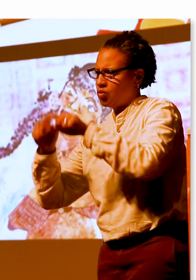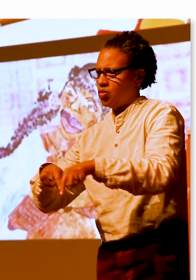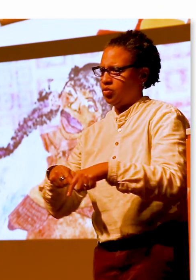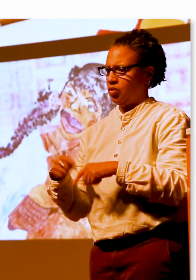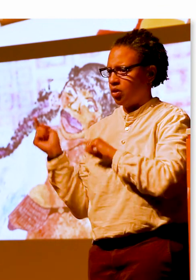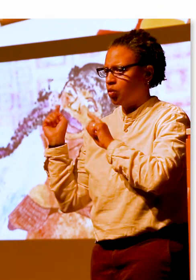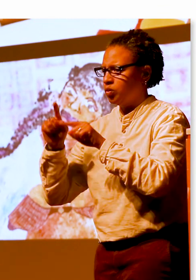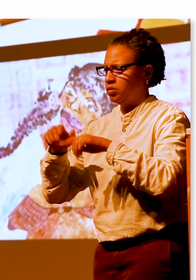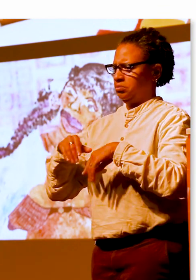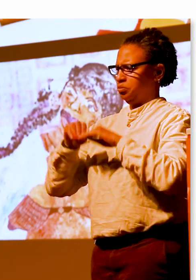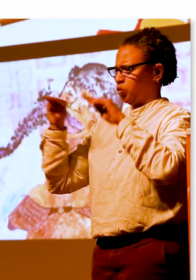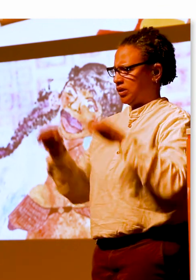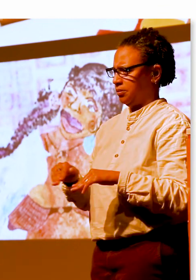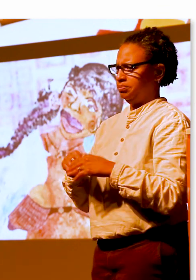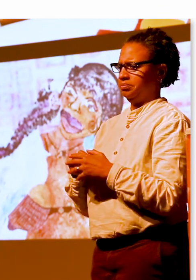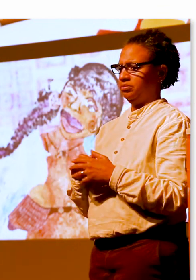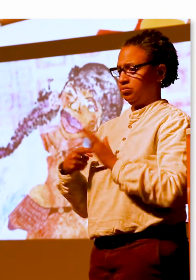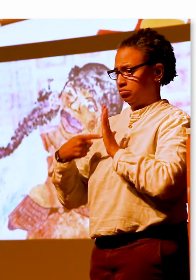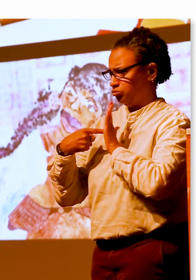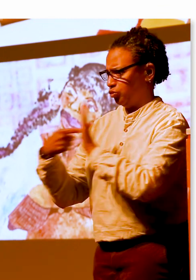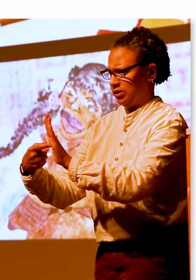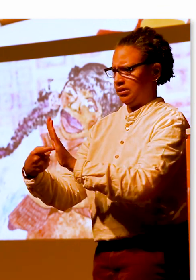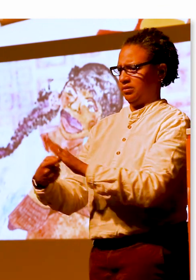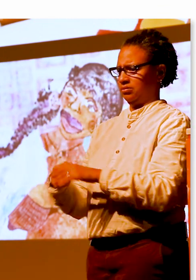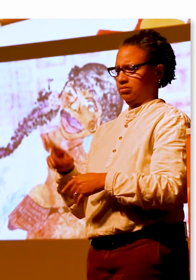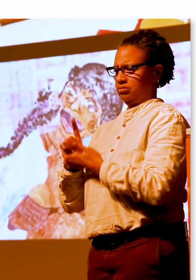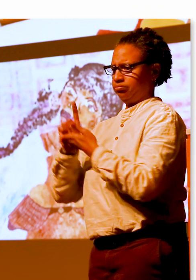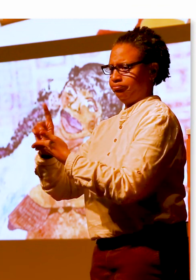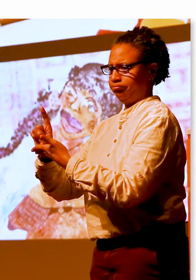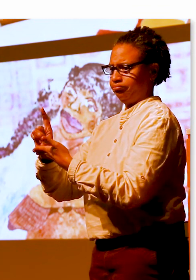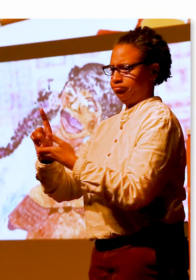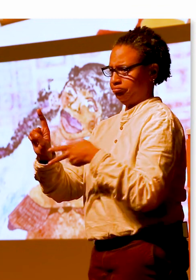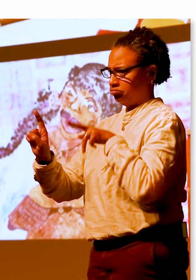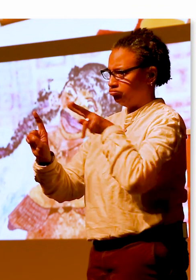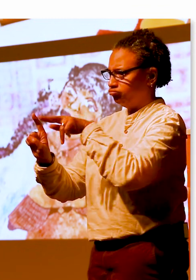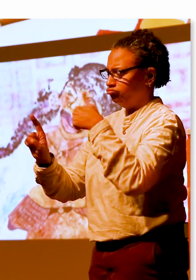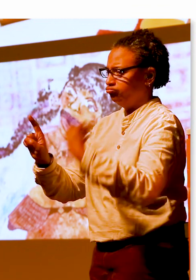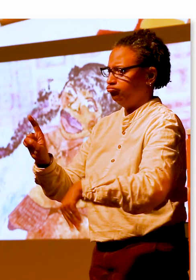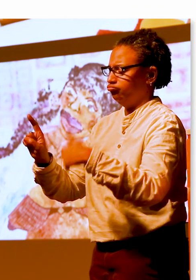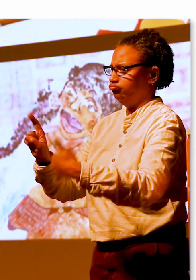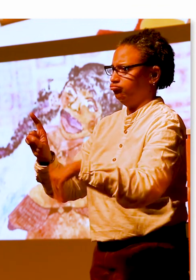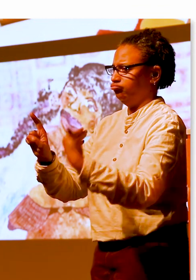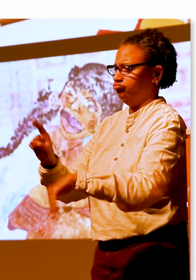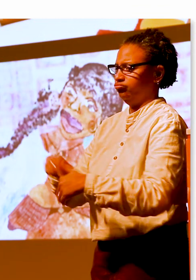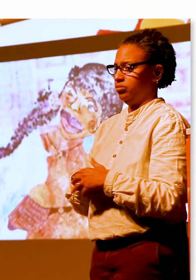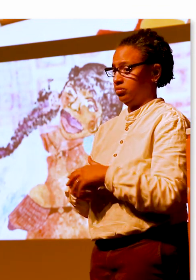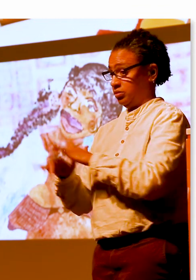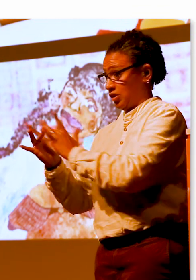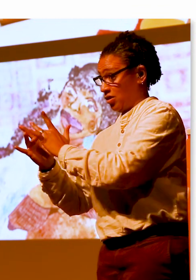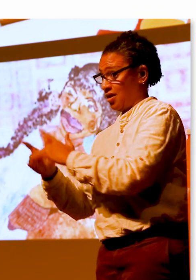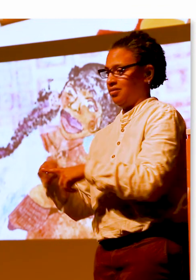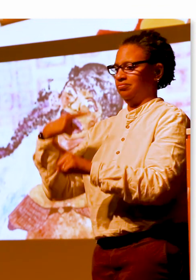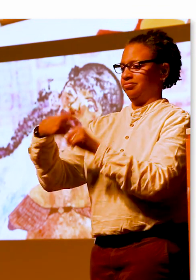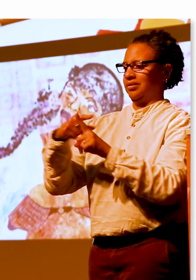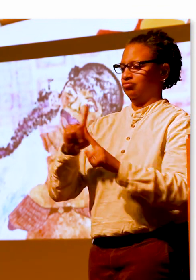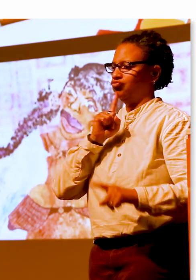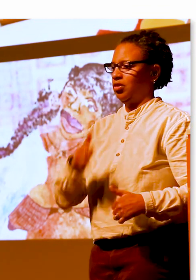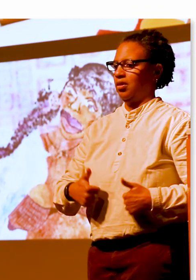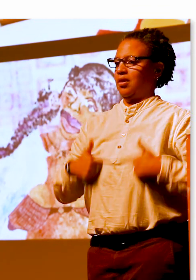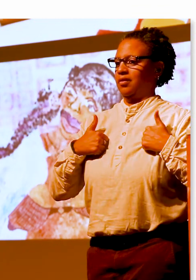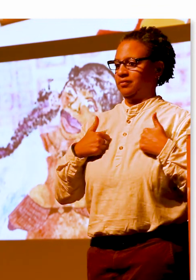gallery and pleasantly surprised by an artwork that you may have discovered online already. But it was in working at Creative